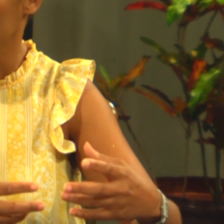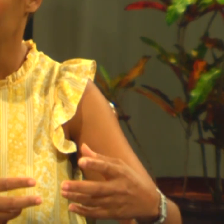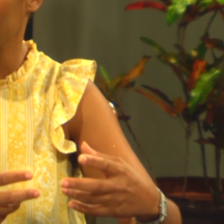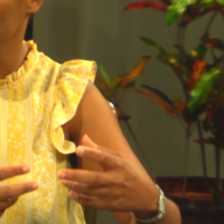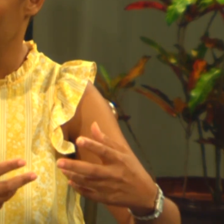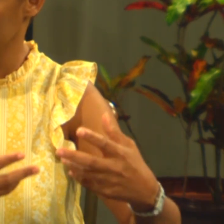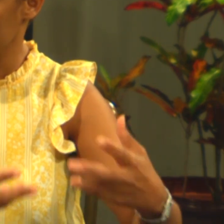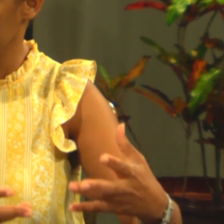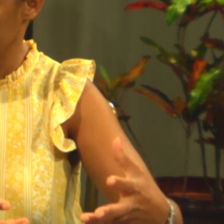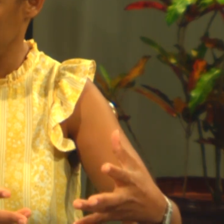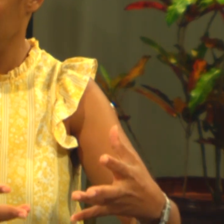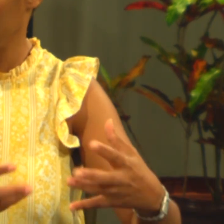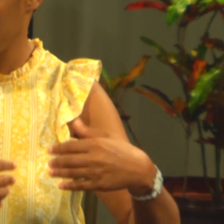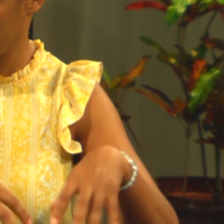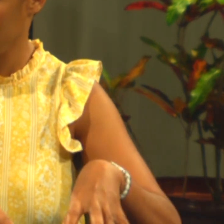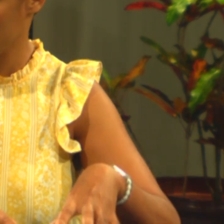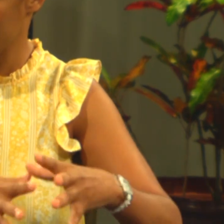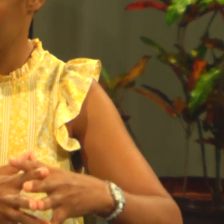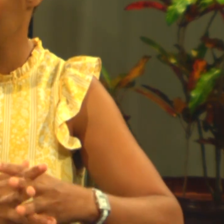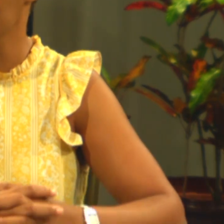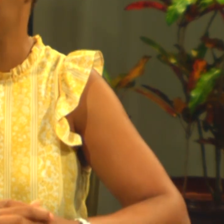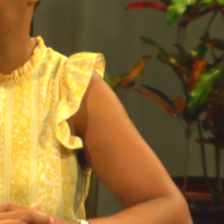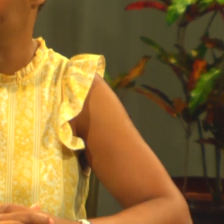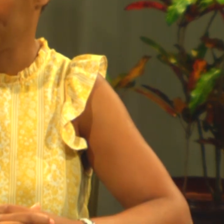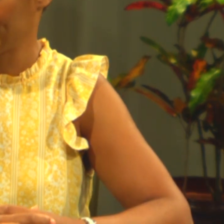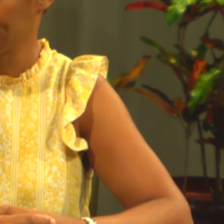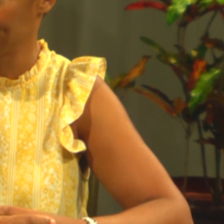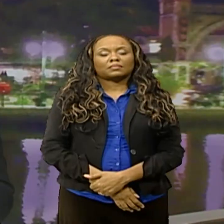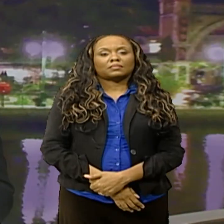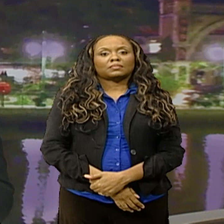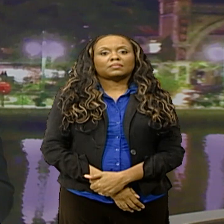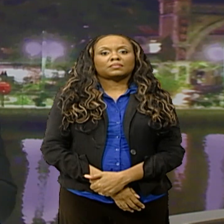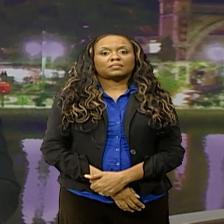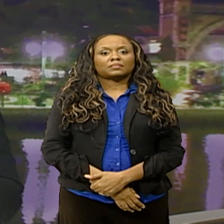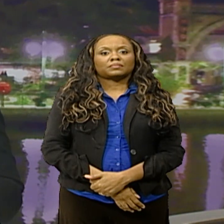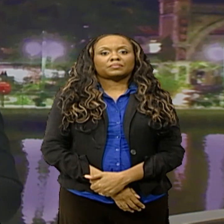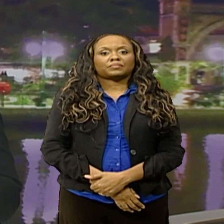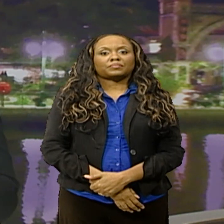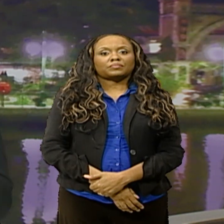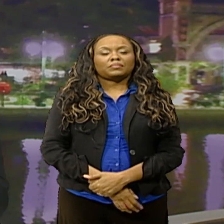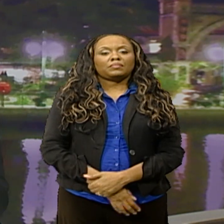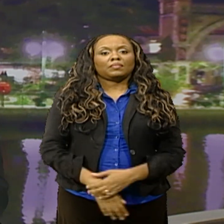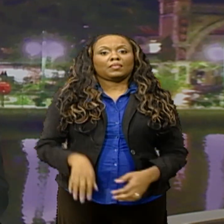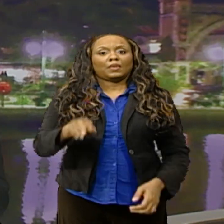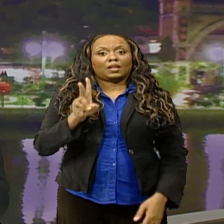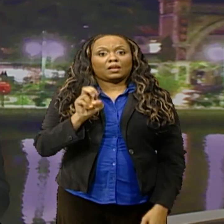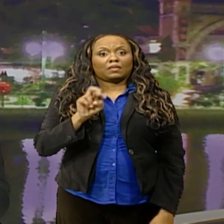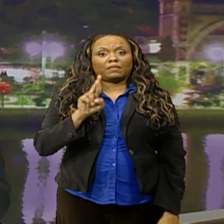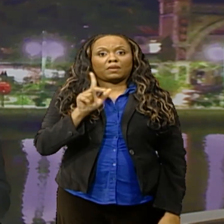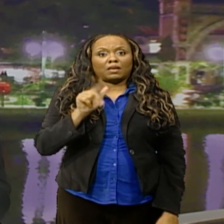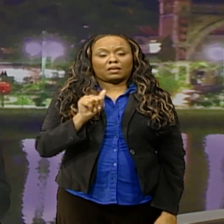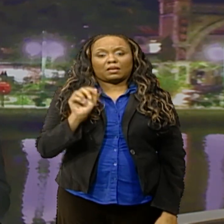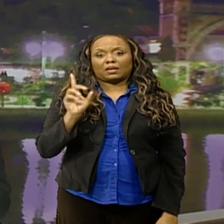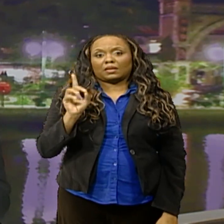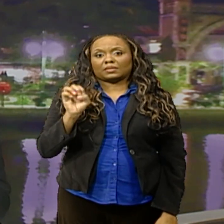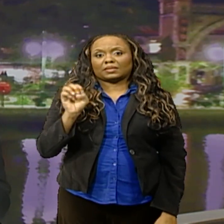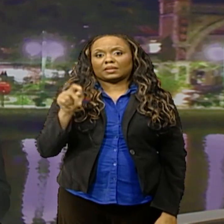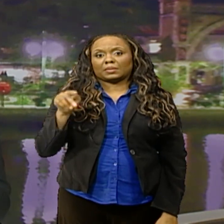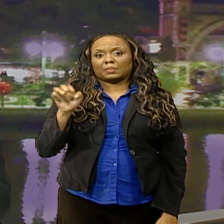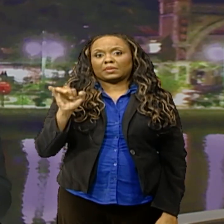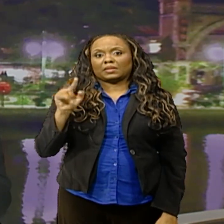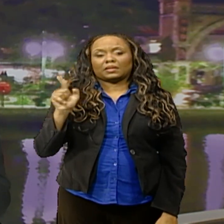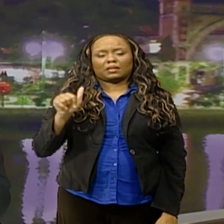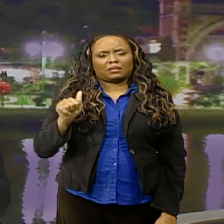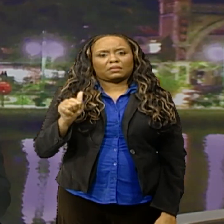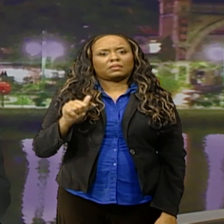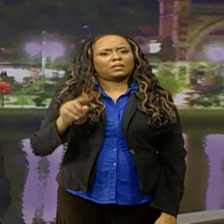modified that we are relevant in the present society. Ms. de Pisa, who is the first female president of the